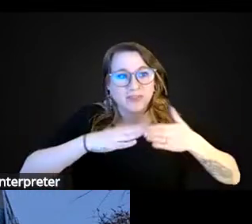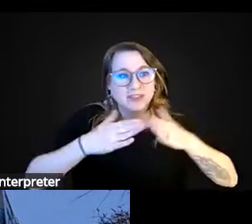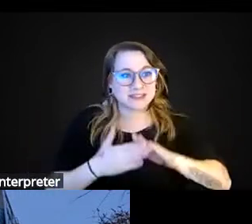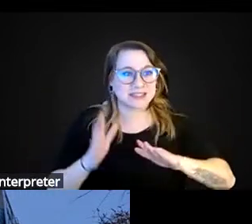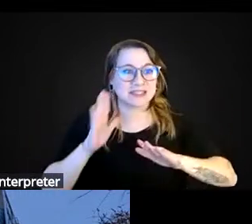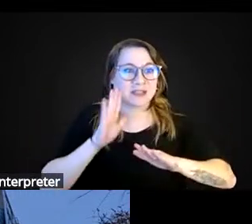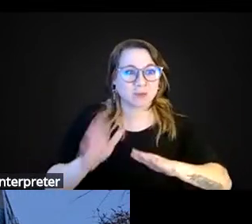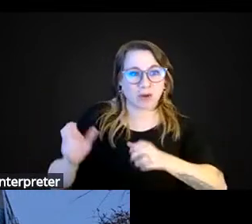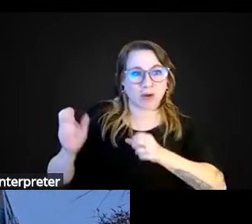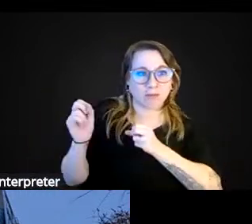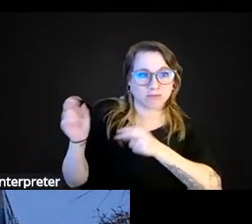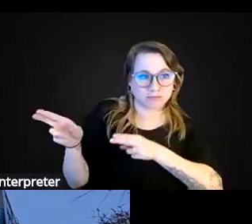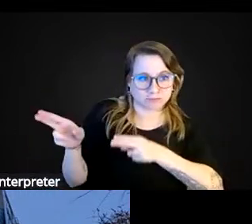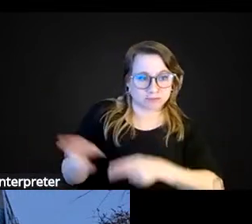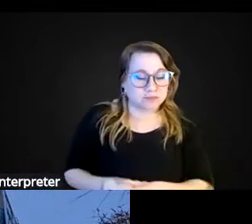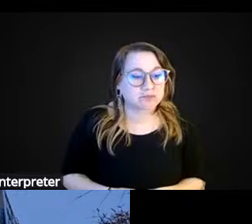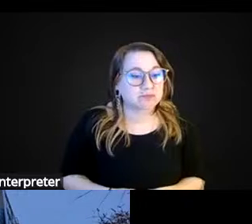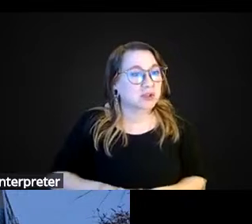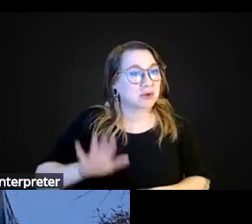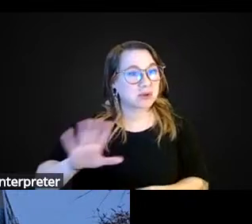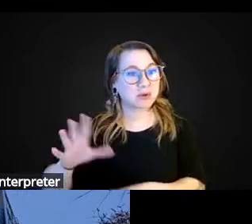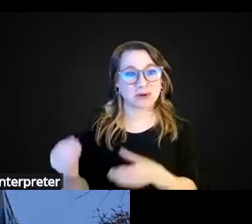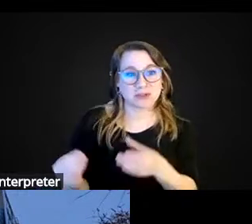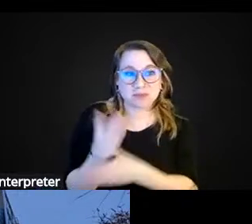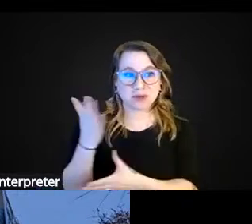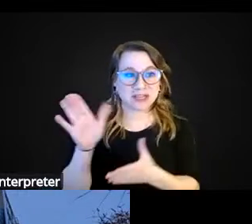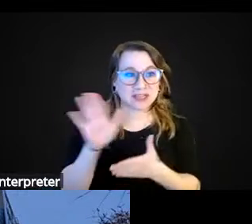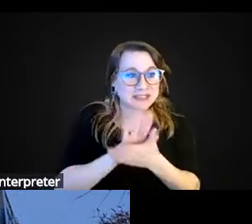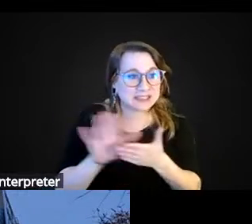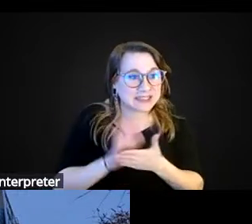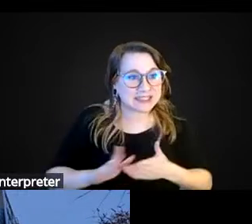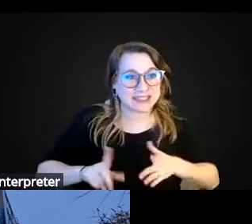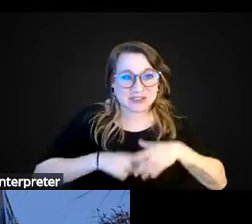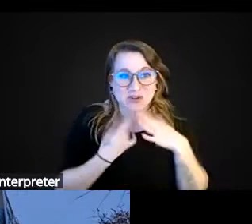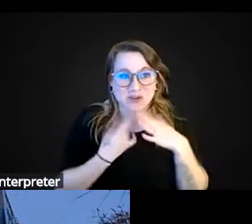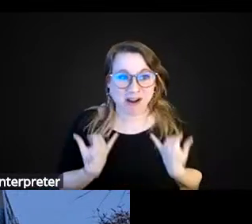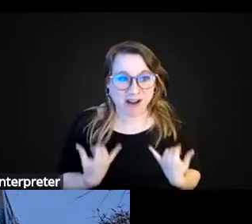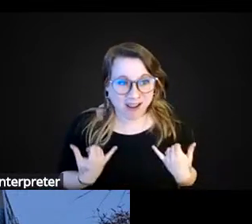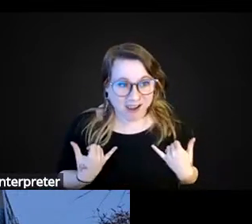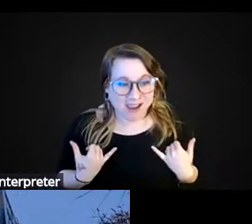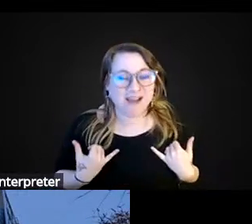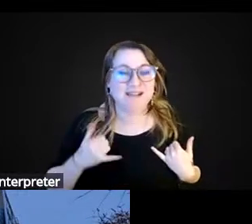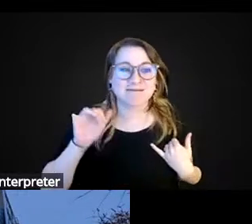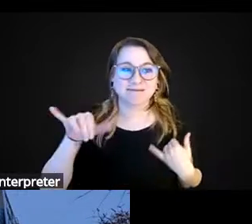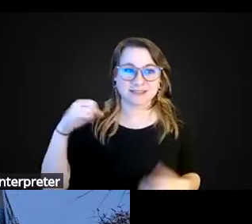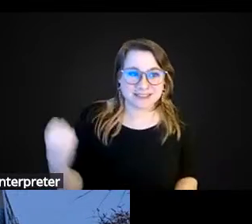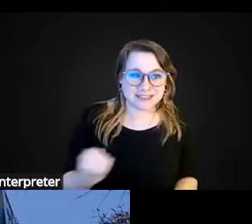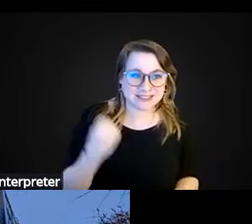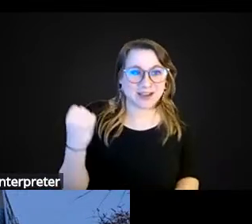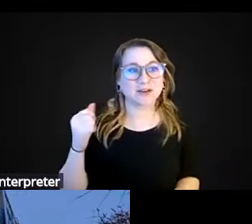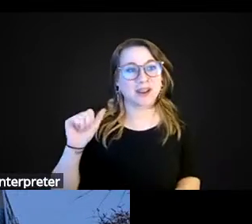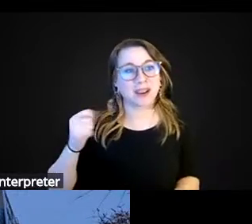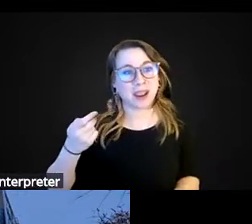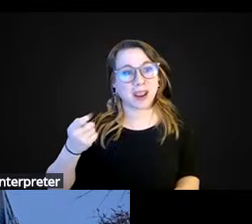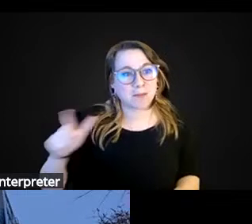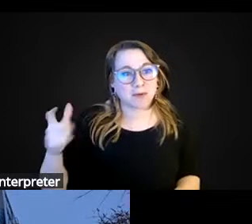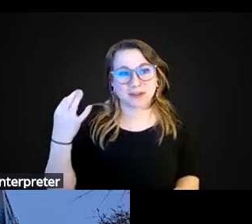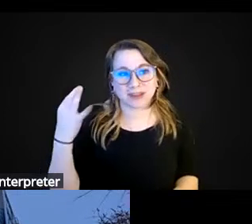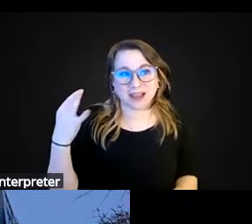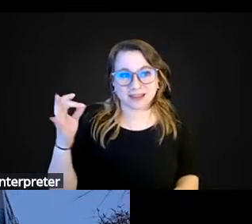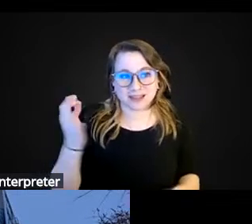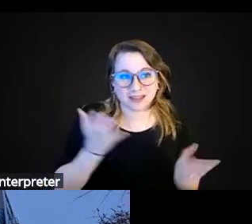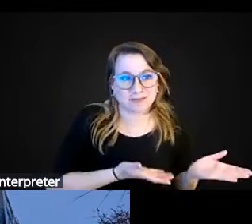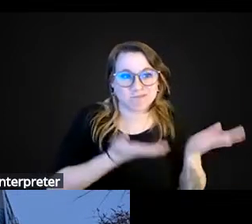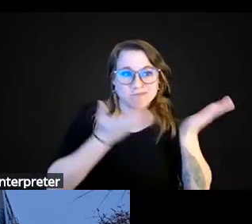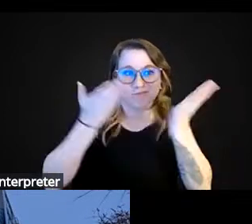of it. So get your spring cleaning started now so that Saturday, April 19th, we can